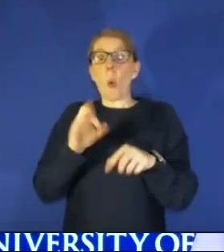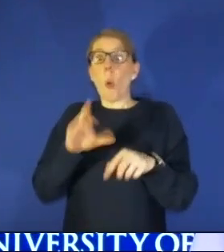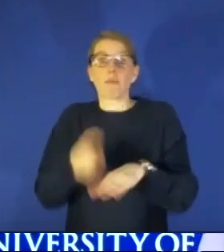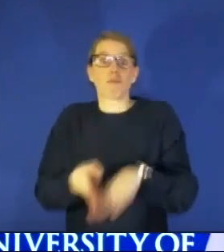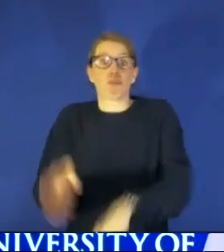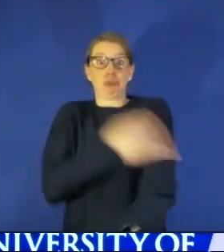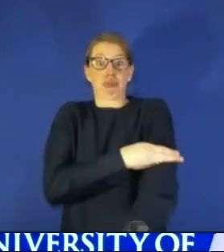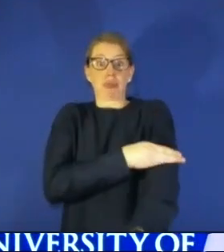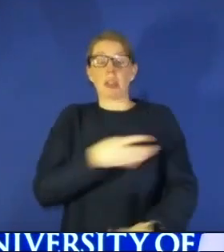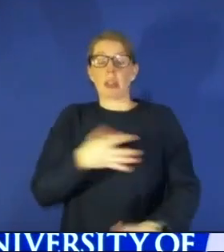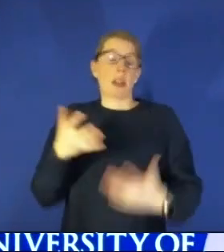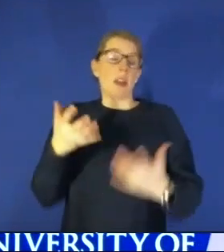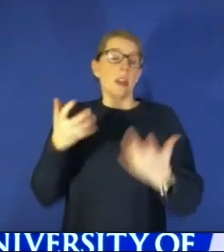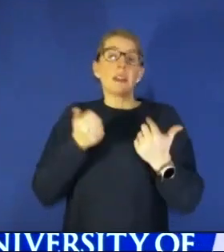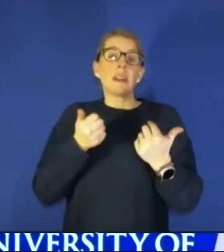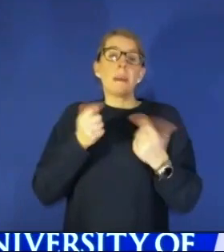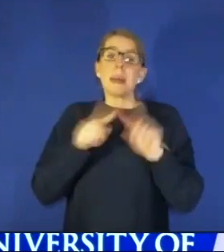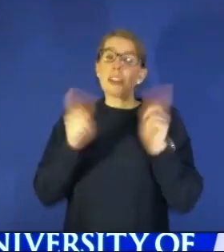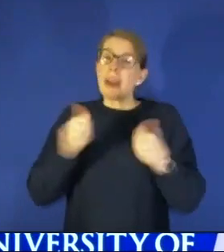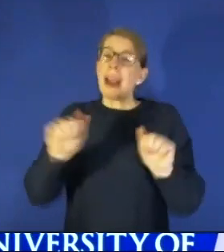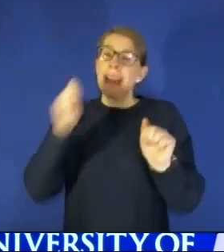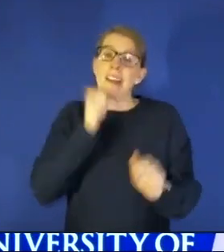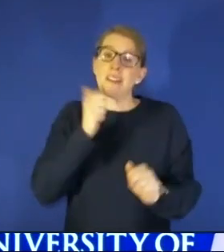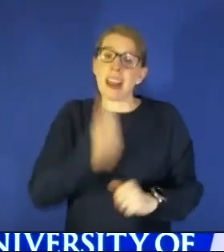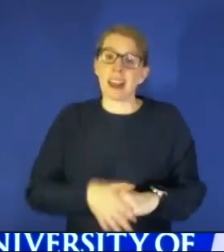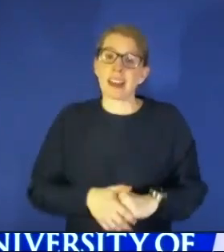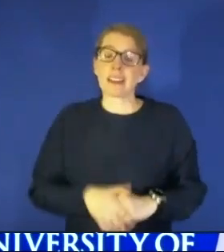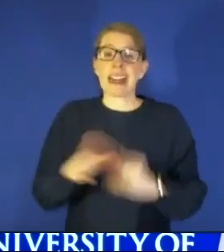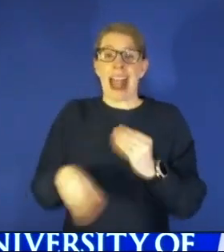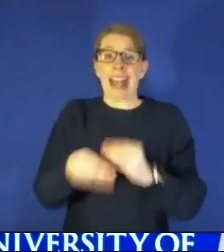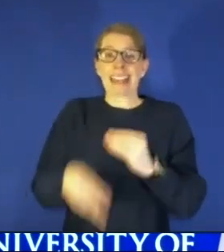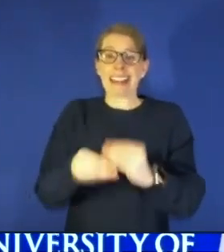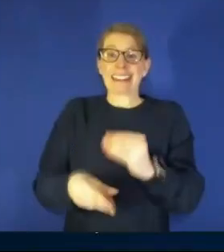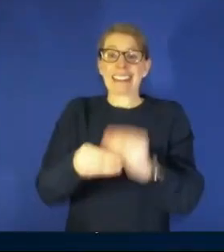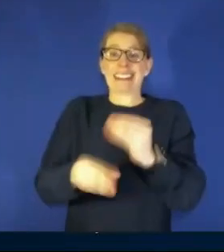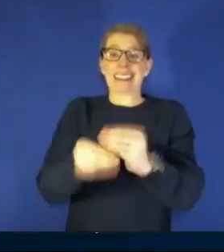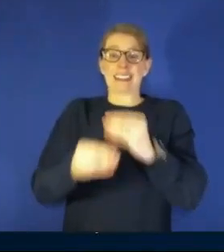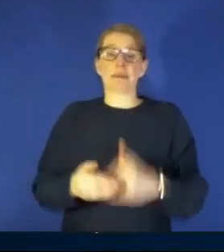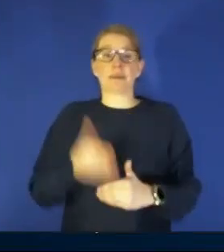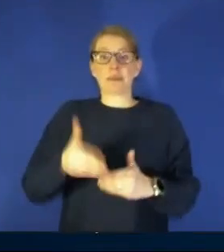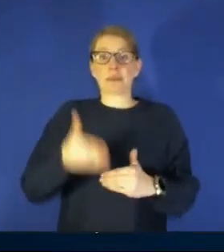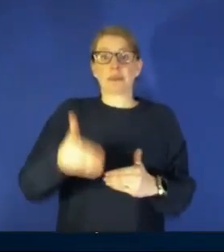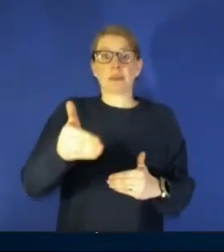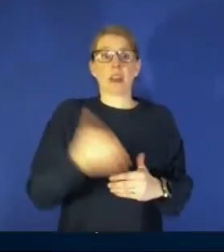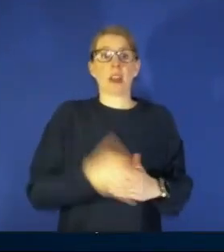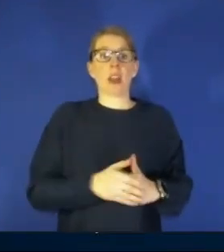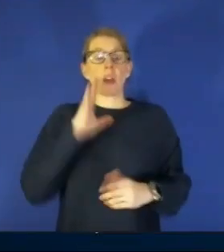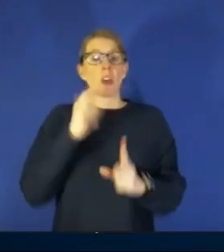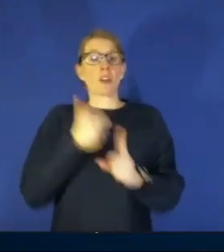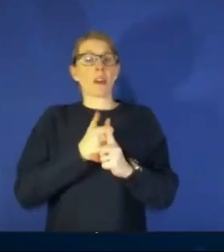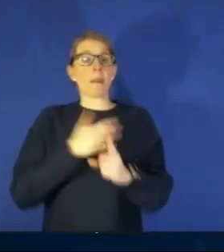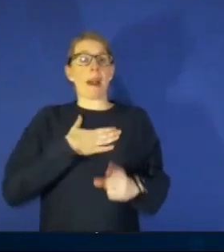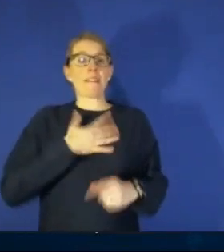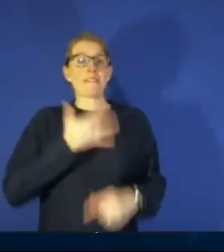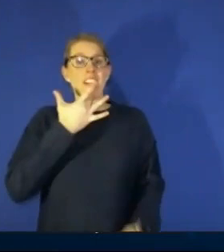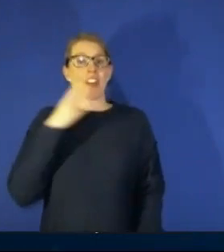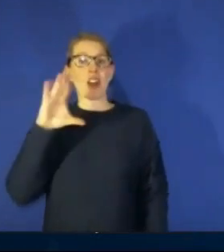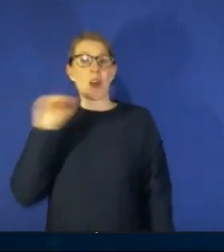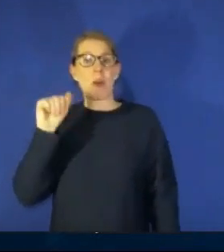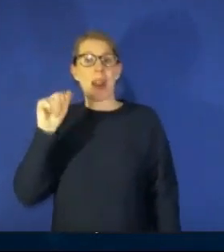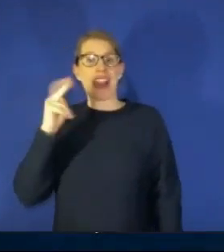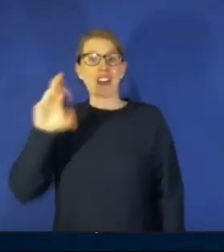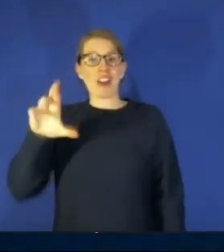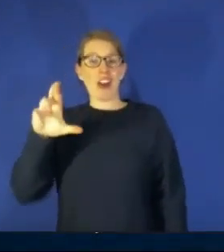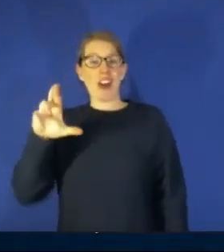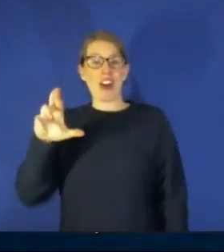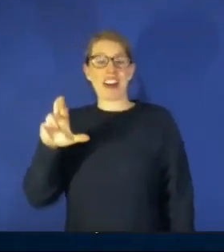and trying to do more after that, day after day. You're my favorite co-anchor. Oh, yeah. Well, I got a couple of quick thoughts for you, girl. Come